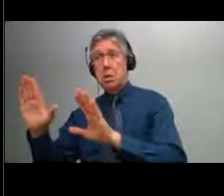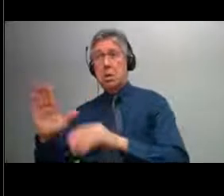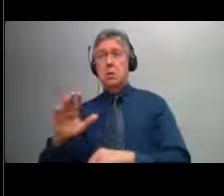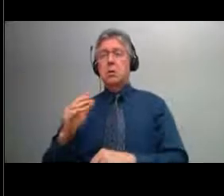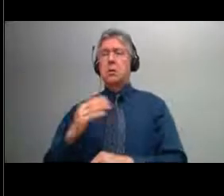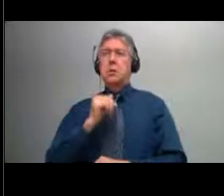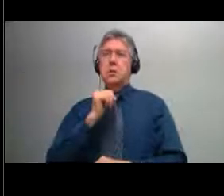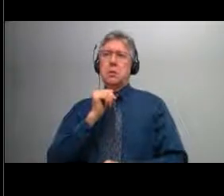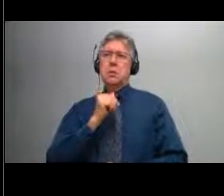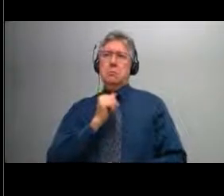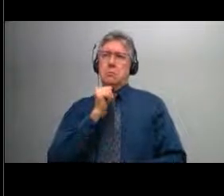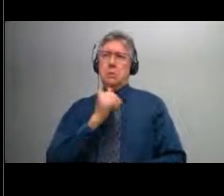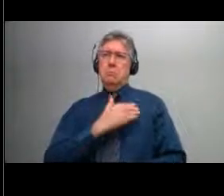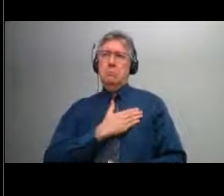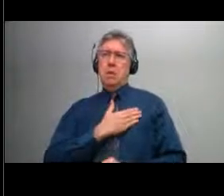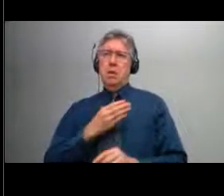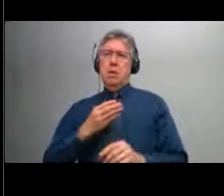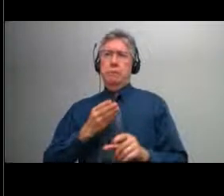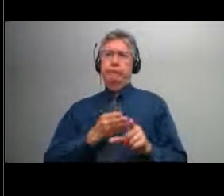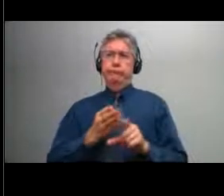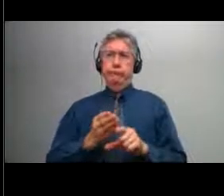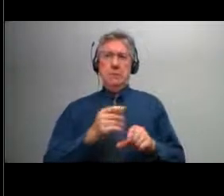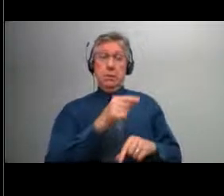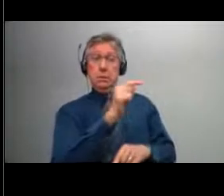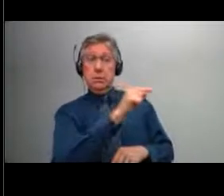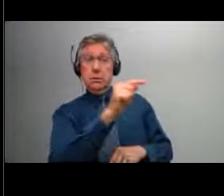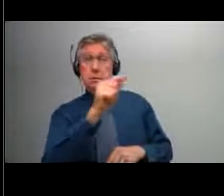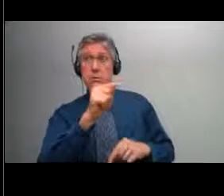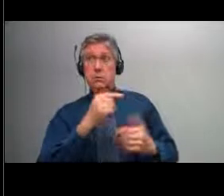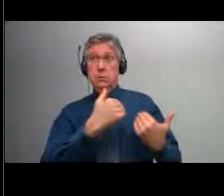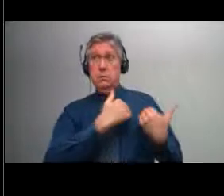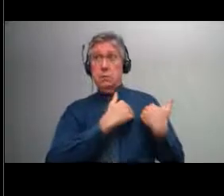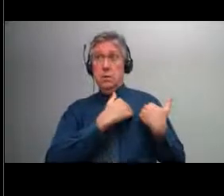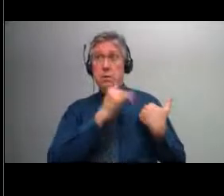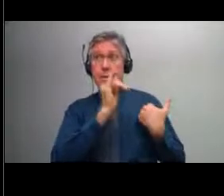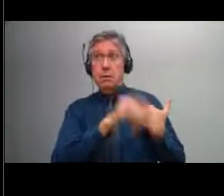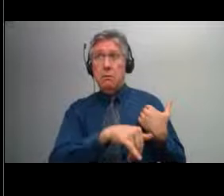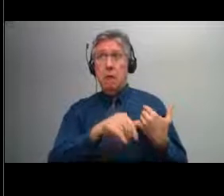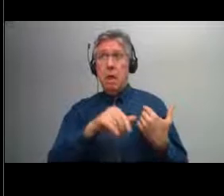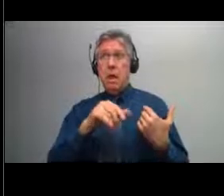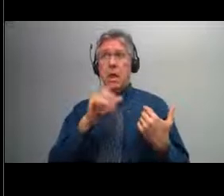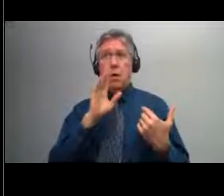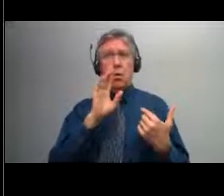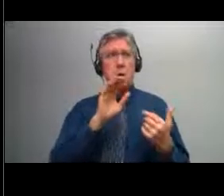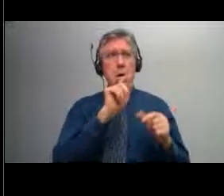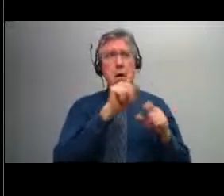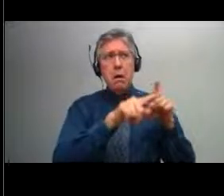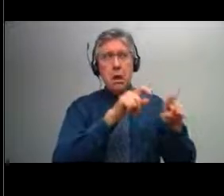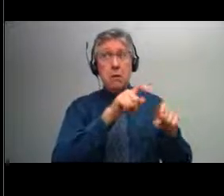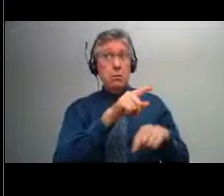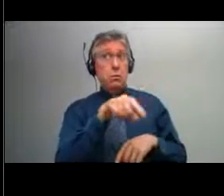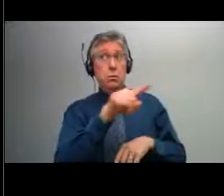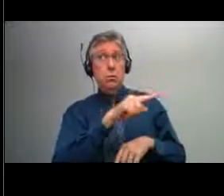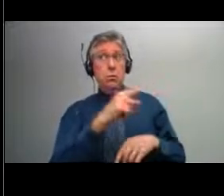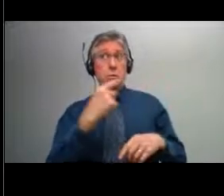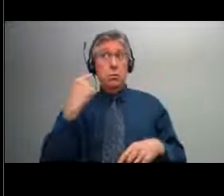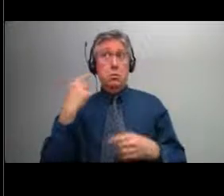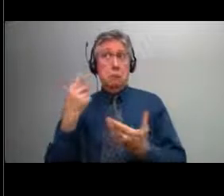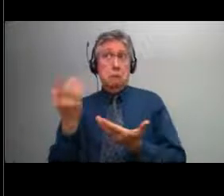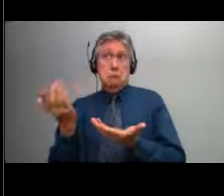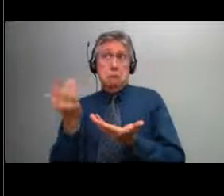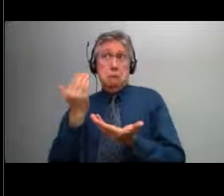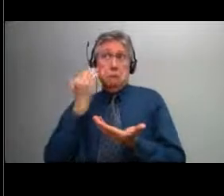and to find out where exactly that is. If you're familiar with it, please share any information that you have, but I